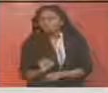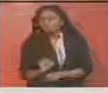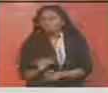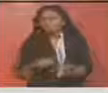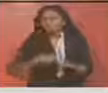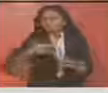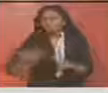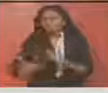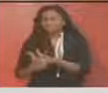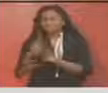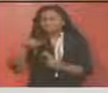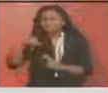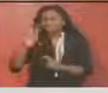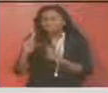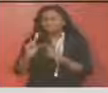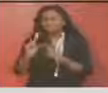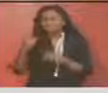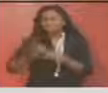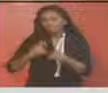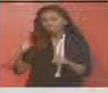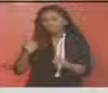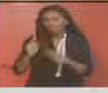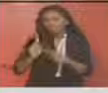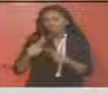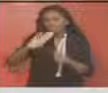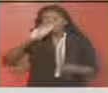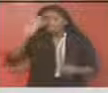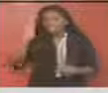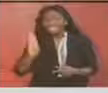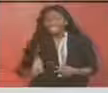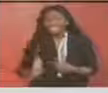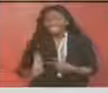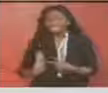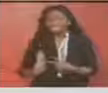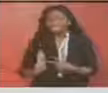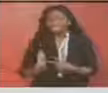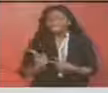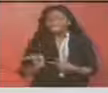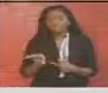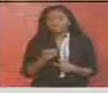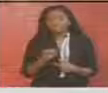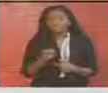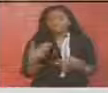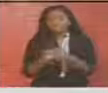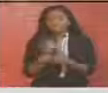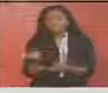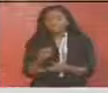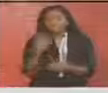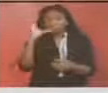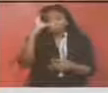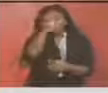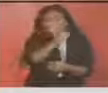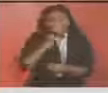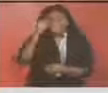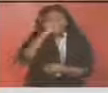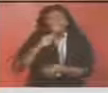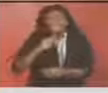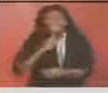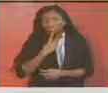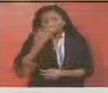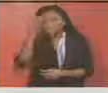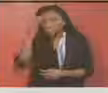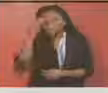one, which was first identified in Brazil. Now, they are of concern primarily because there is evidence that they are able